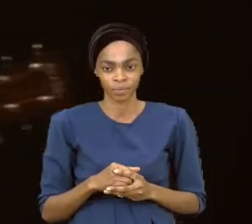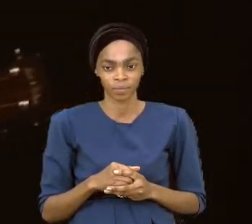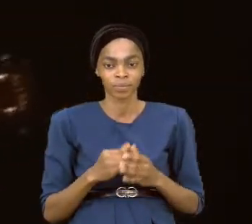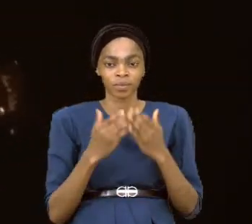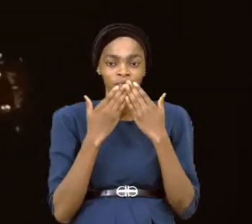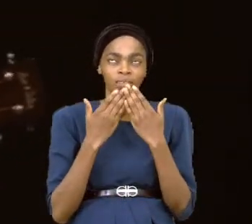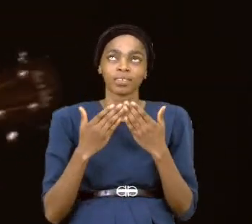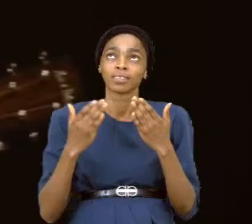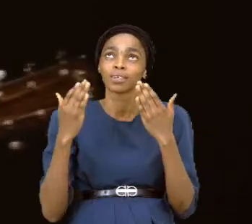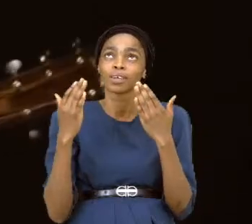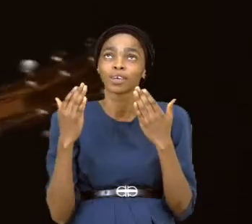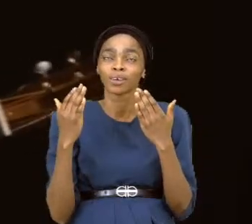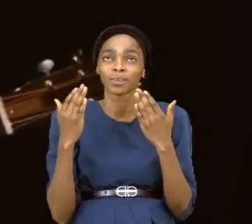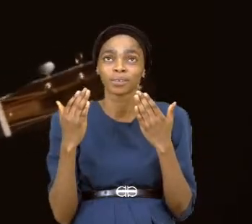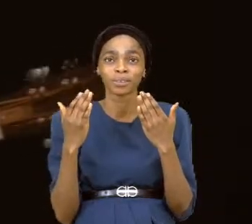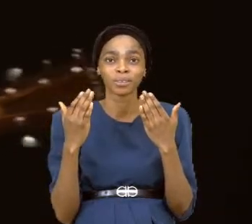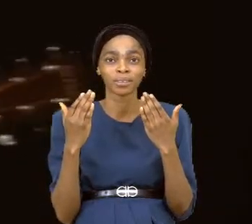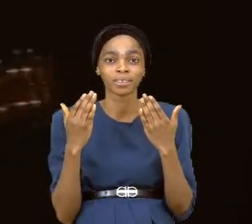Thank you, Lord.